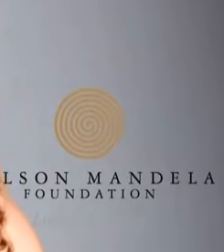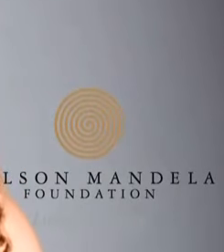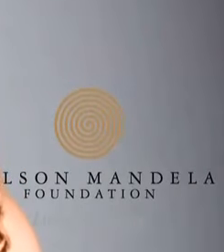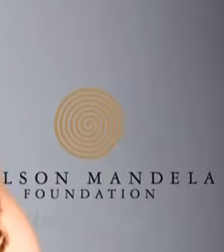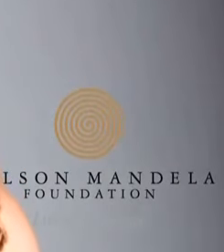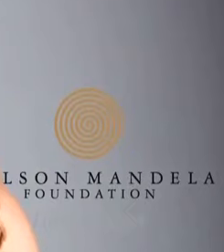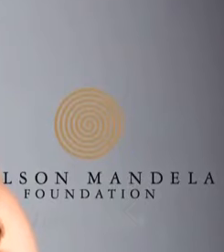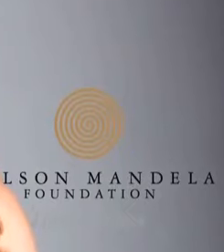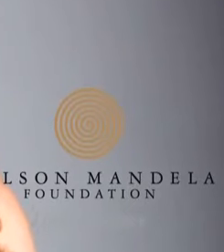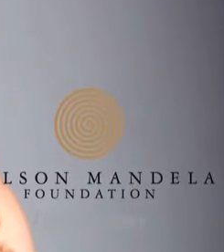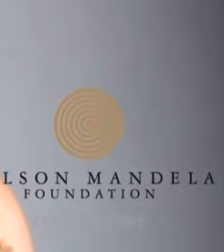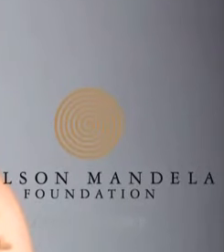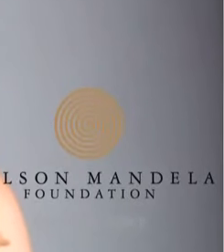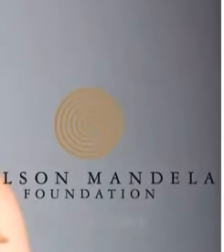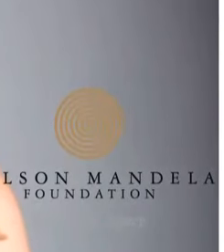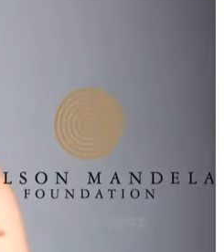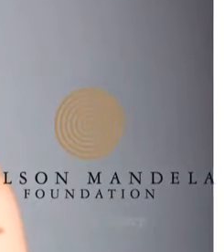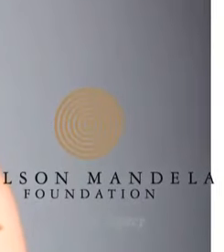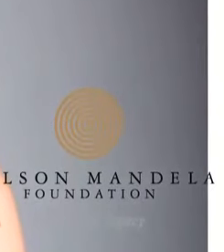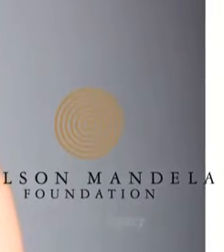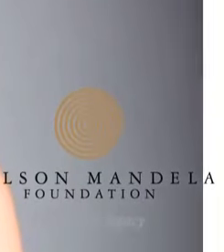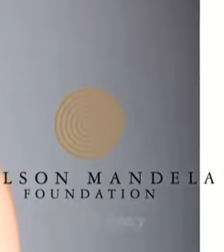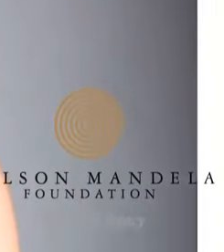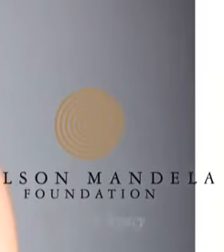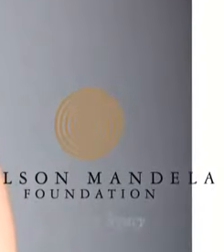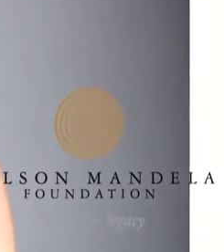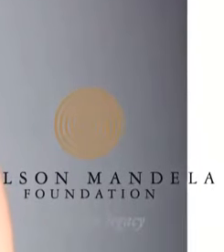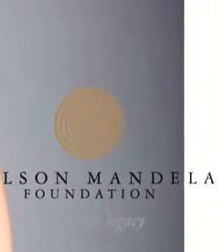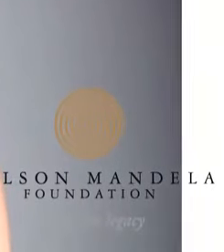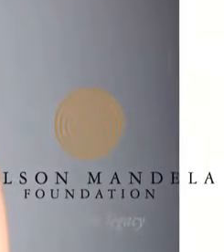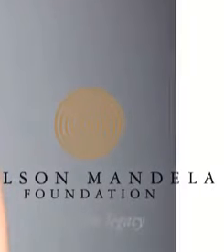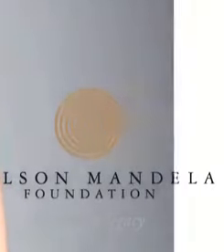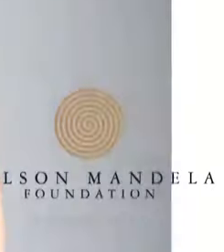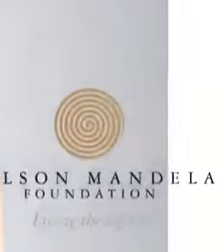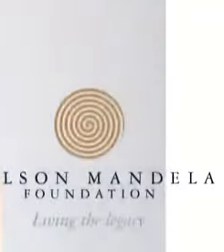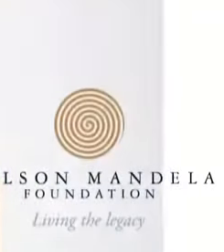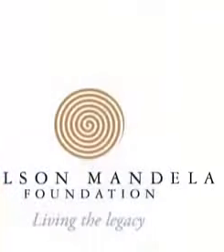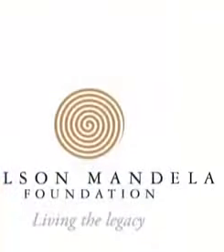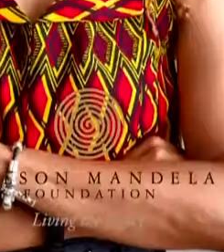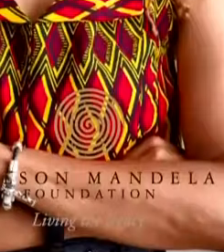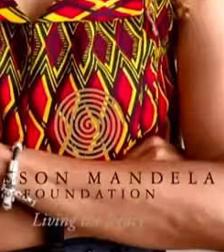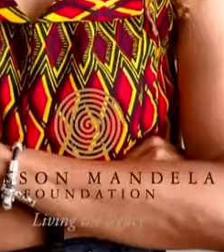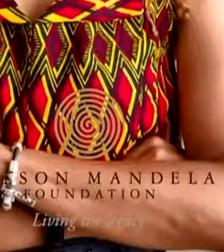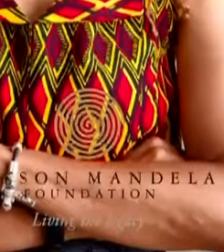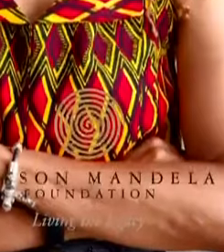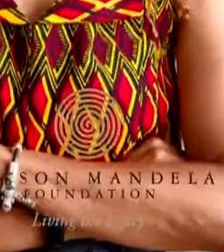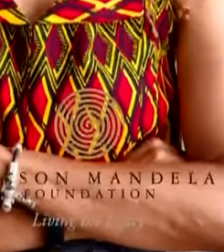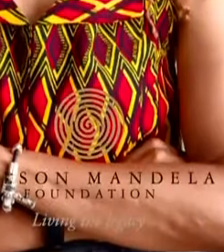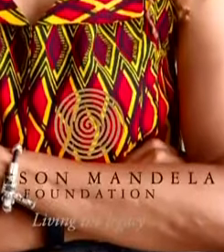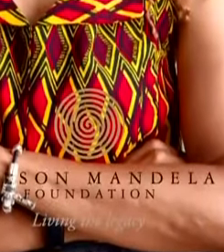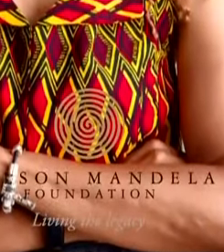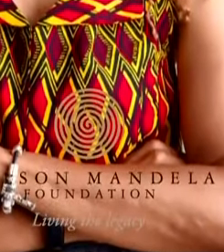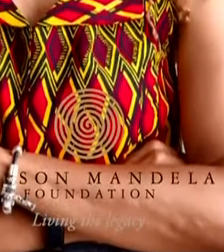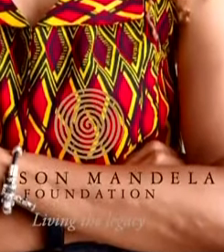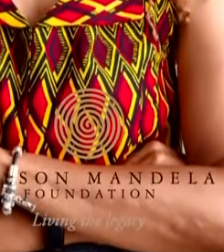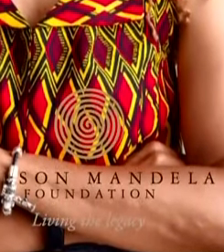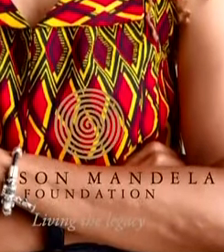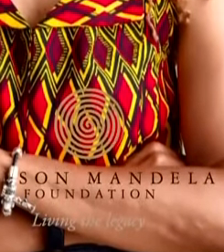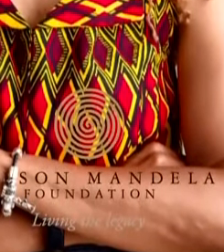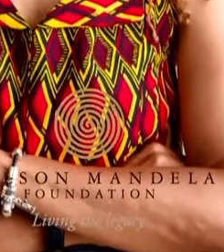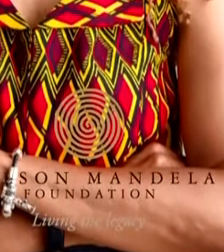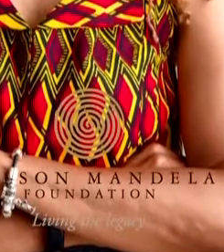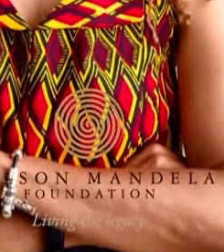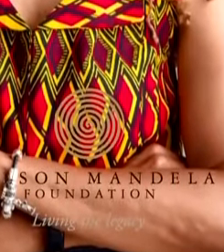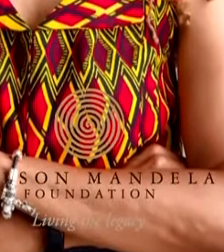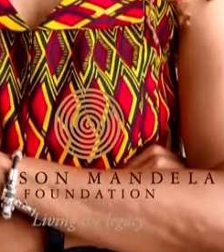African Center for the Study of the United States, located at the University of the Witwatersrand.